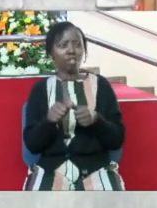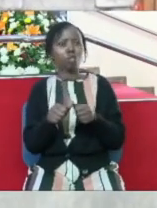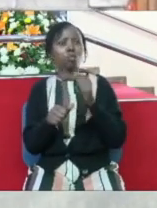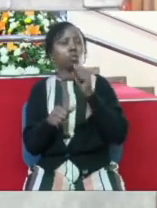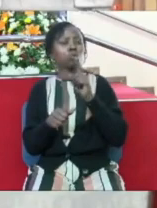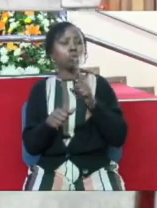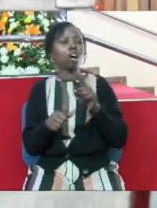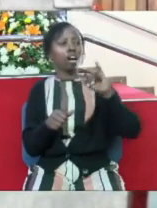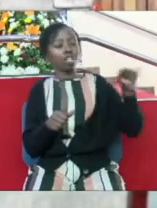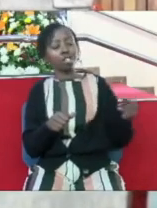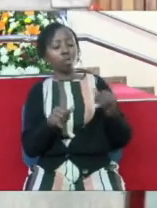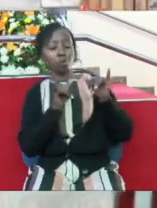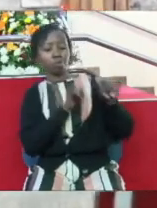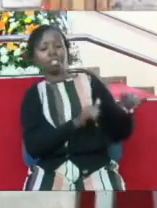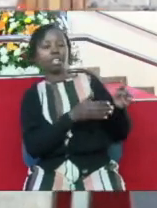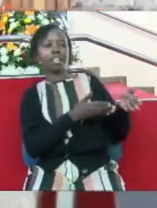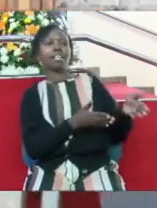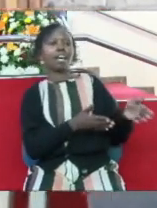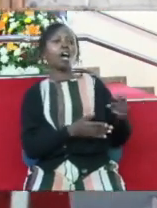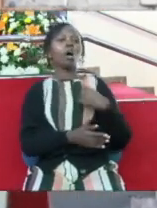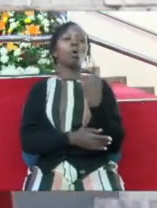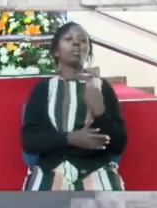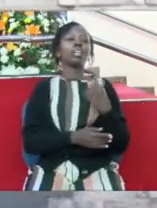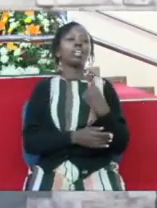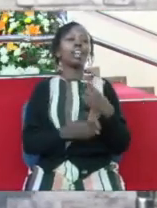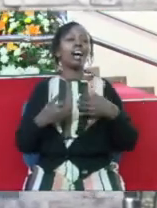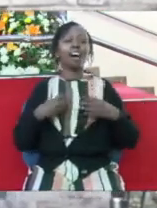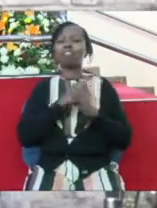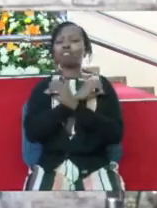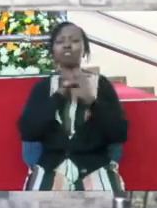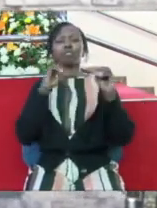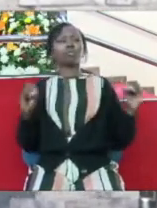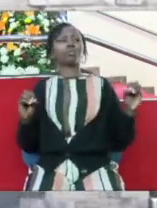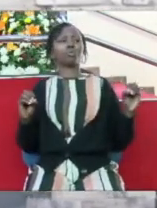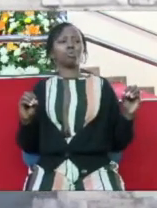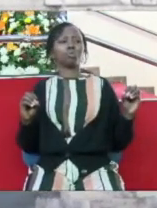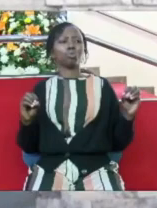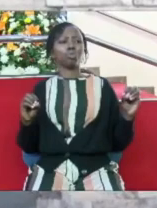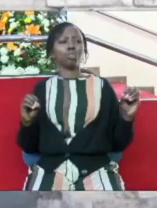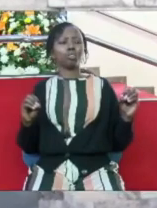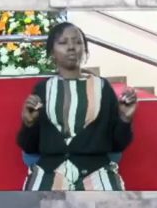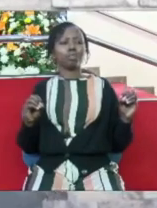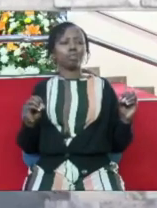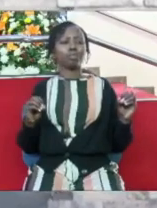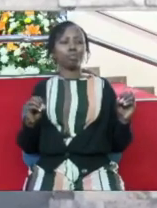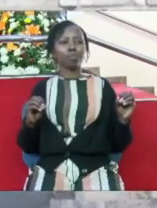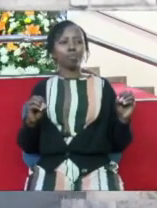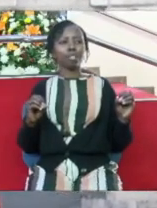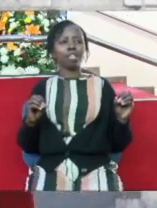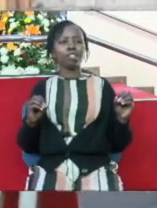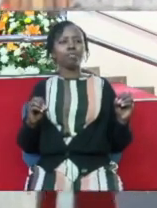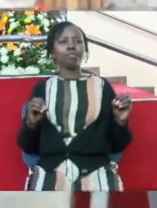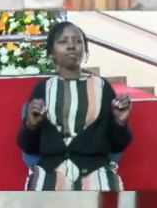alone. Akabasalia yeye peke yake. Empty-handed. Akiwa mtupu. With nothing to show the Lord. Hakuwa na kitu yote cha kujionyesha kwa Mungu. With no title at